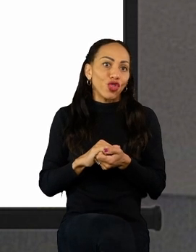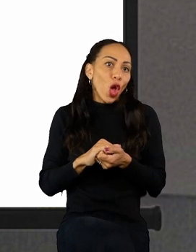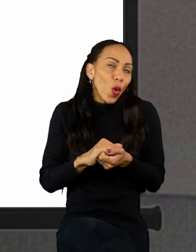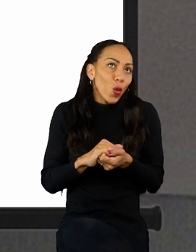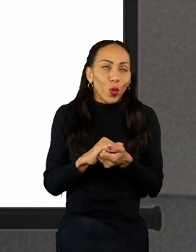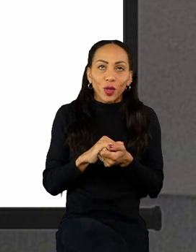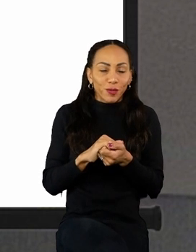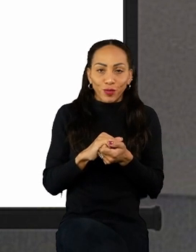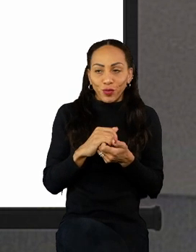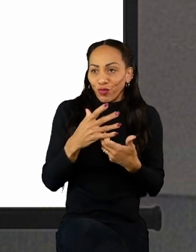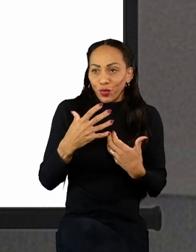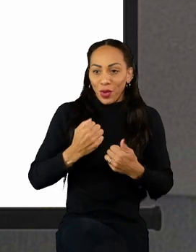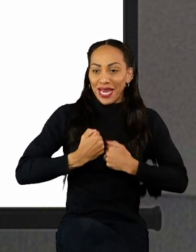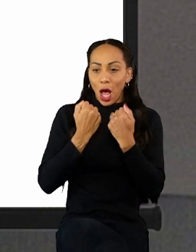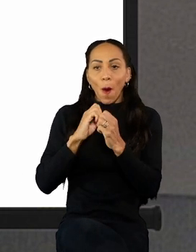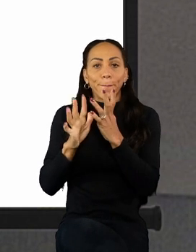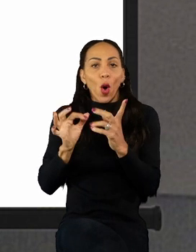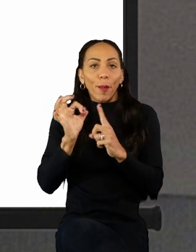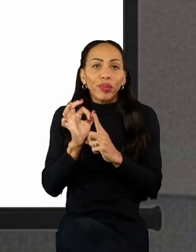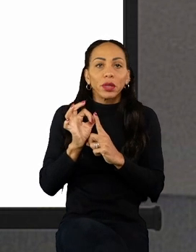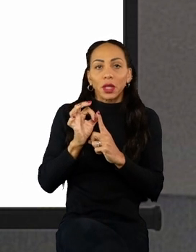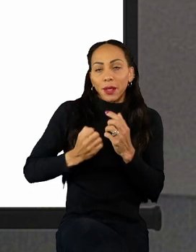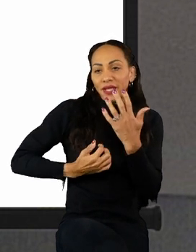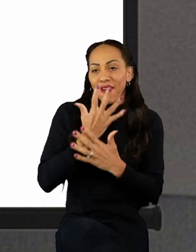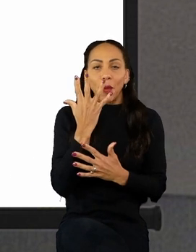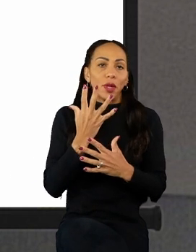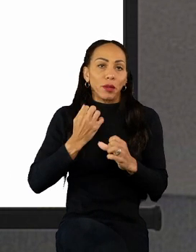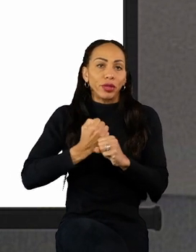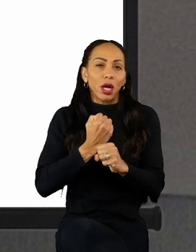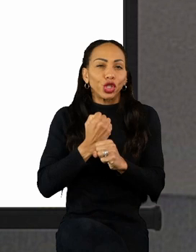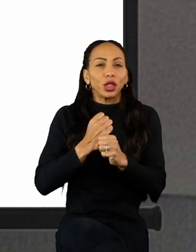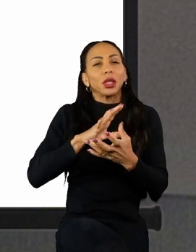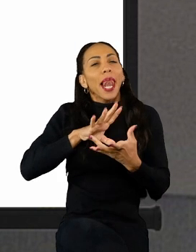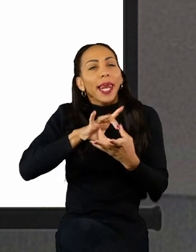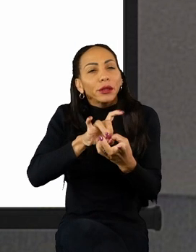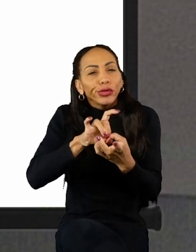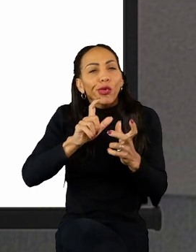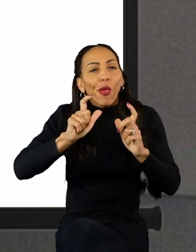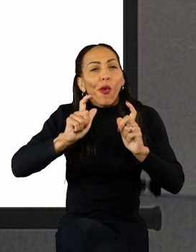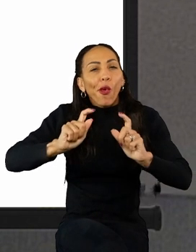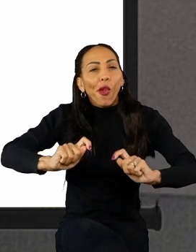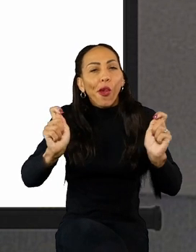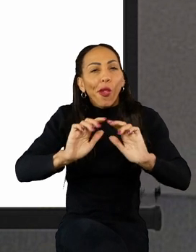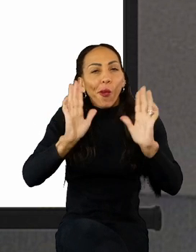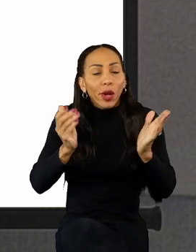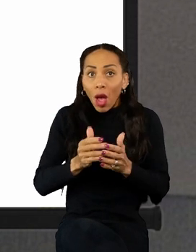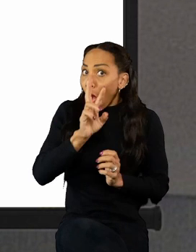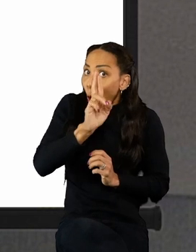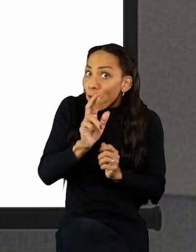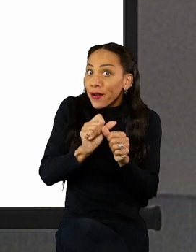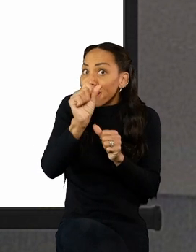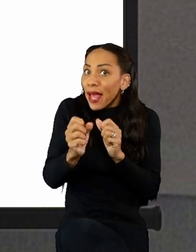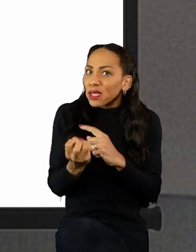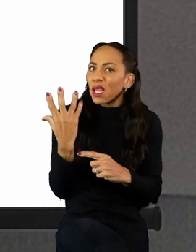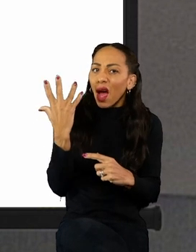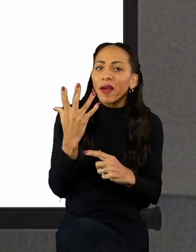space of a production, a BOP development production as part of Locked World. I think the next